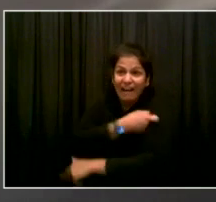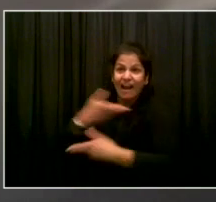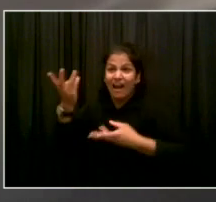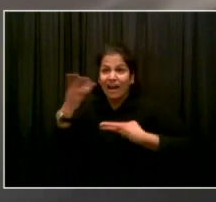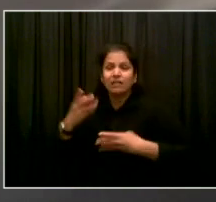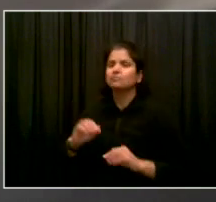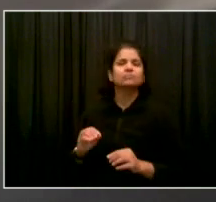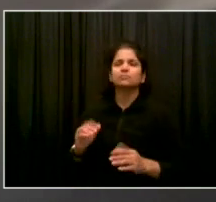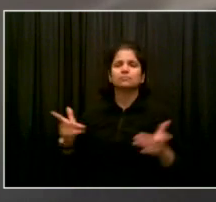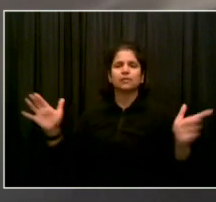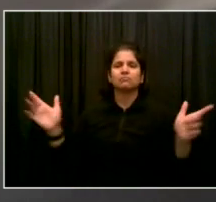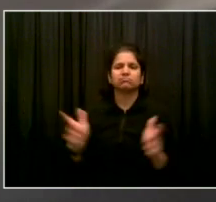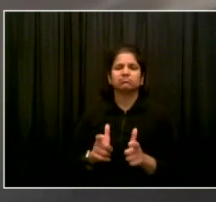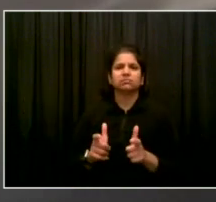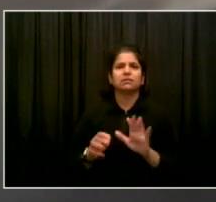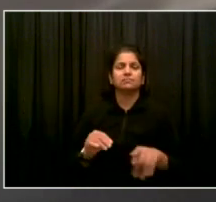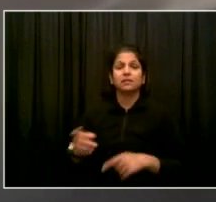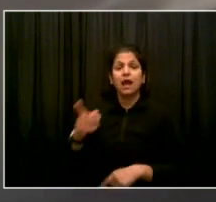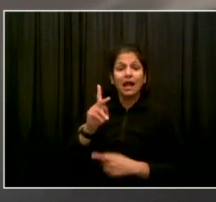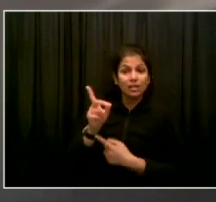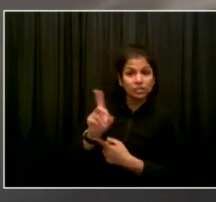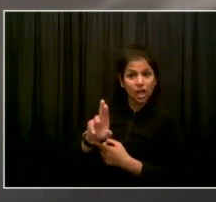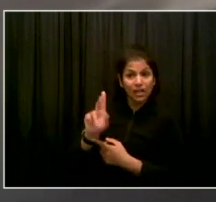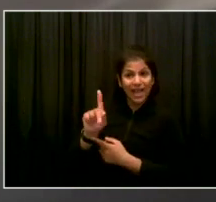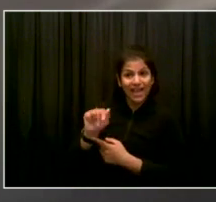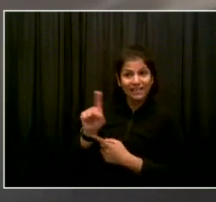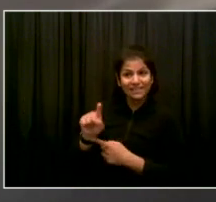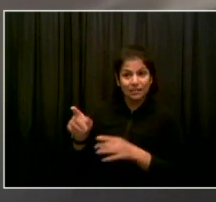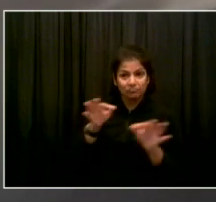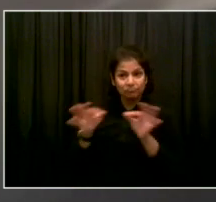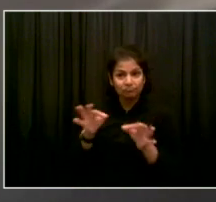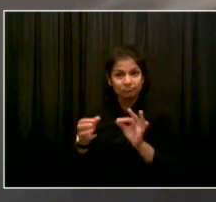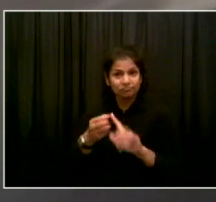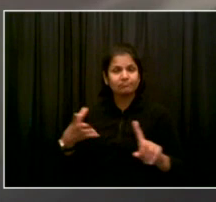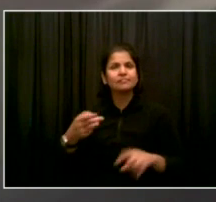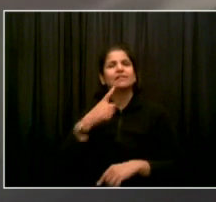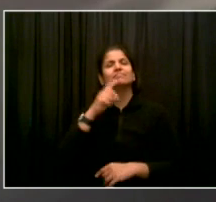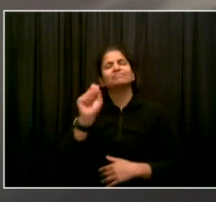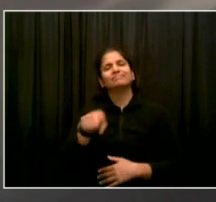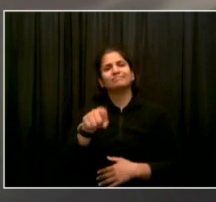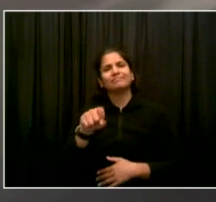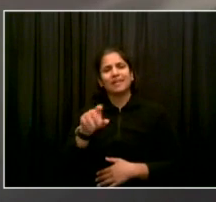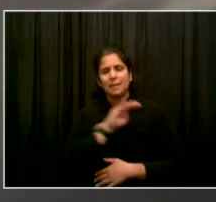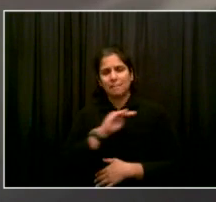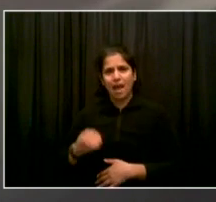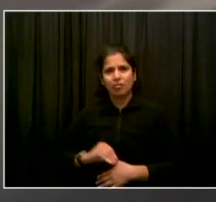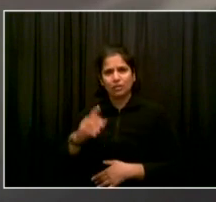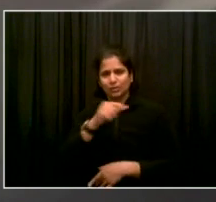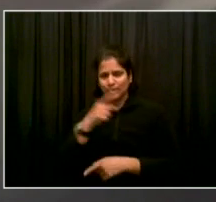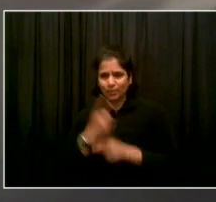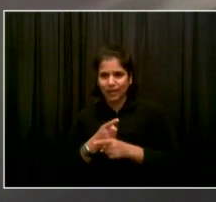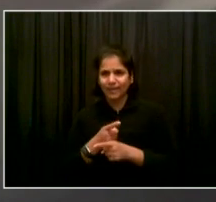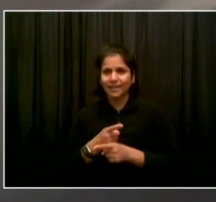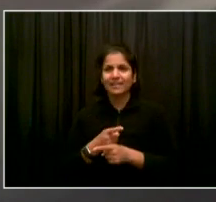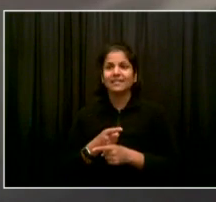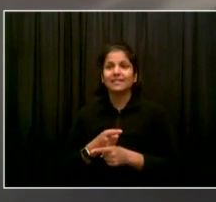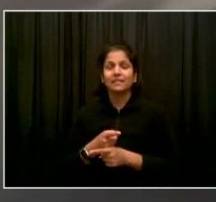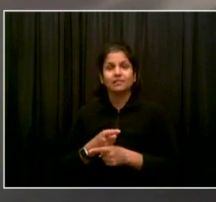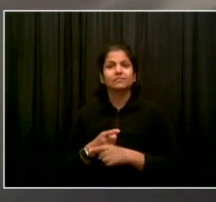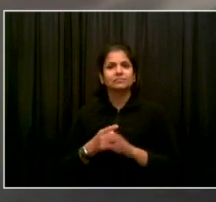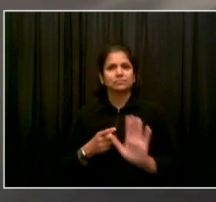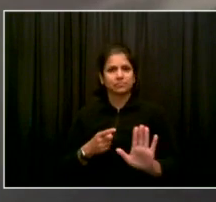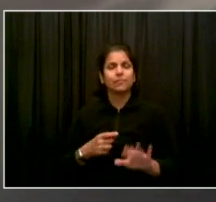what Yehuda, you're seeing as a mixed message is how people respond to the transparency of the